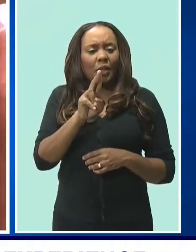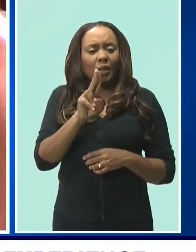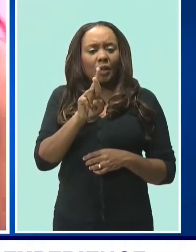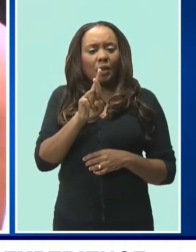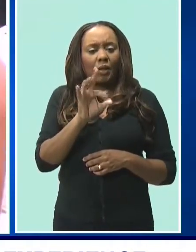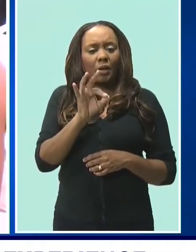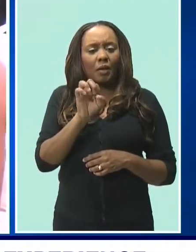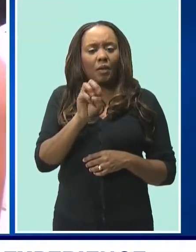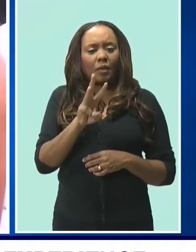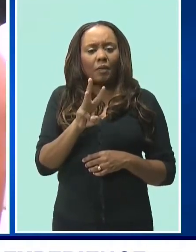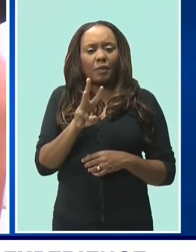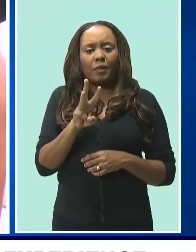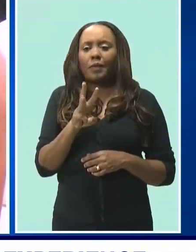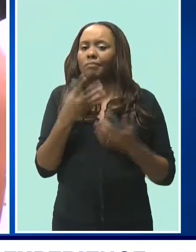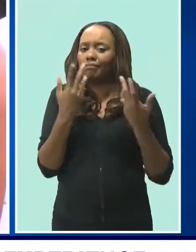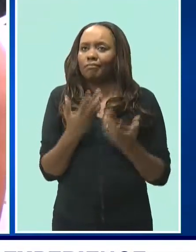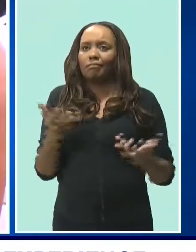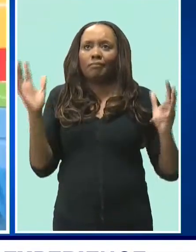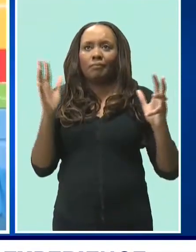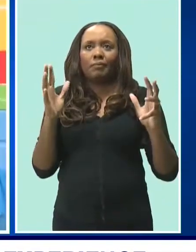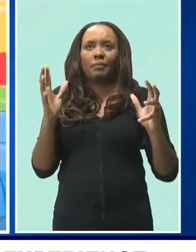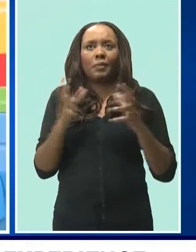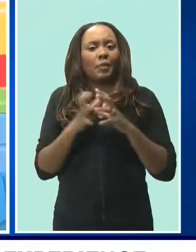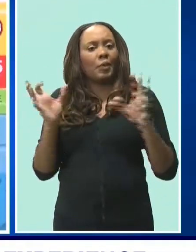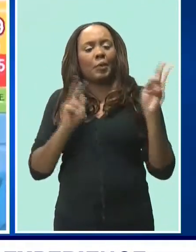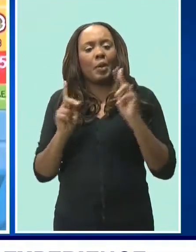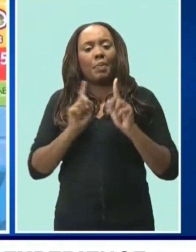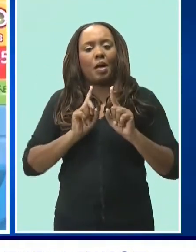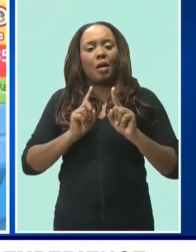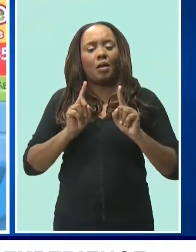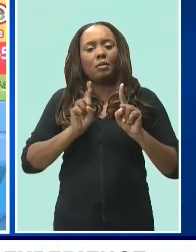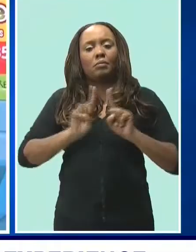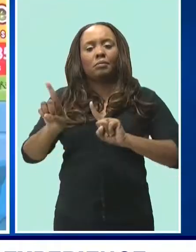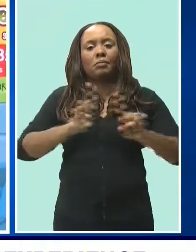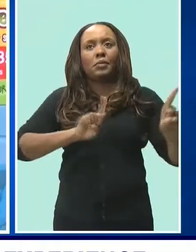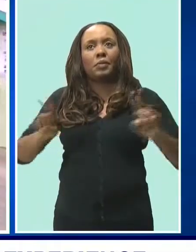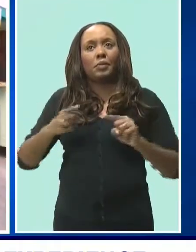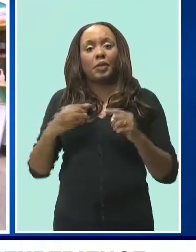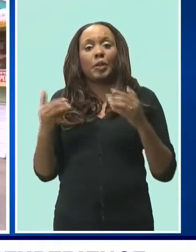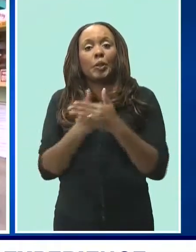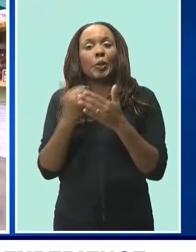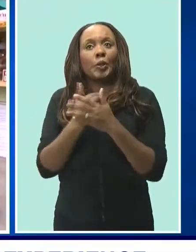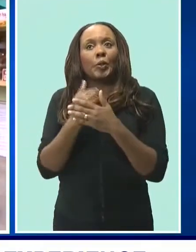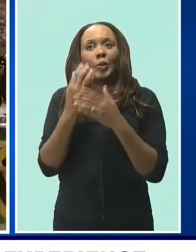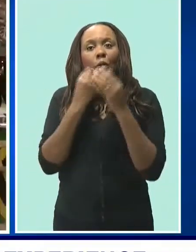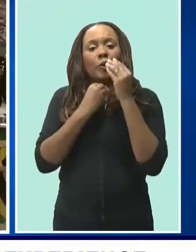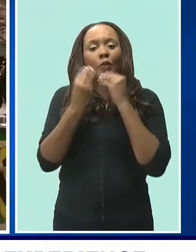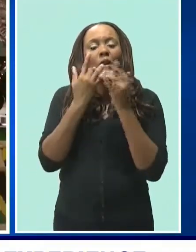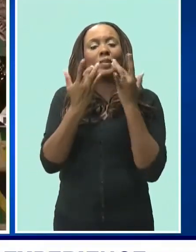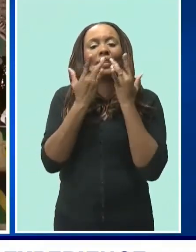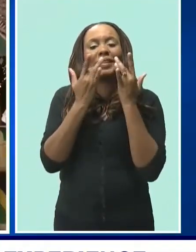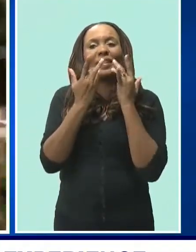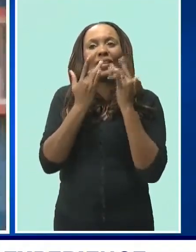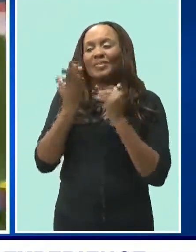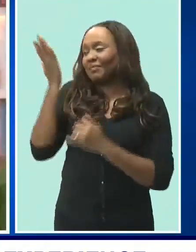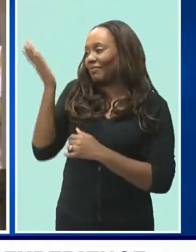now, and crowd restriction rolled back, there's a new cuisine craze in bed.